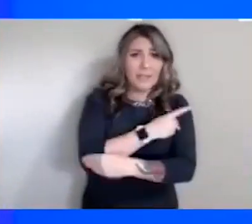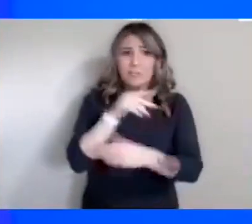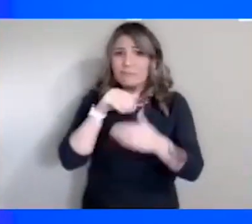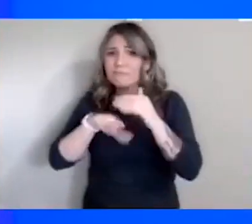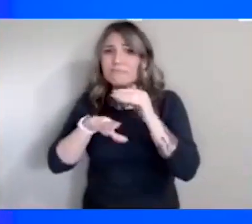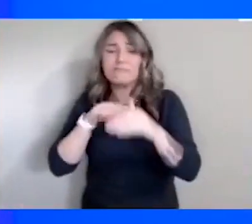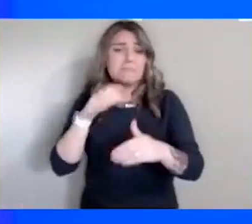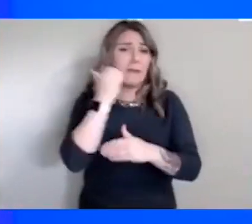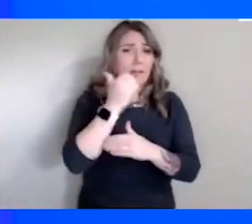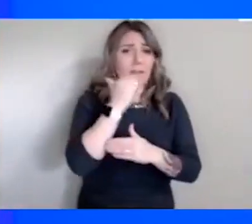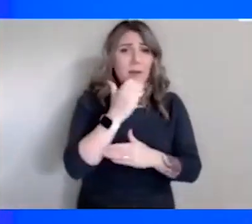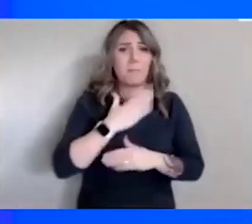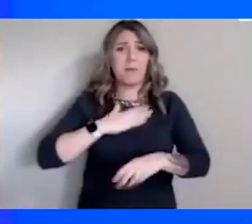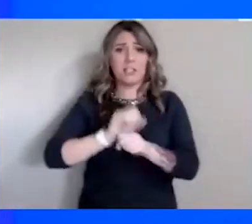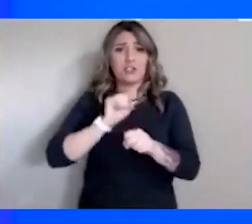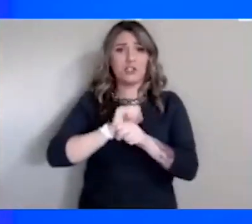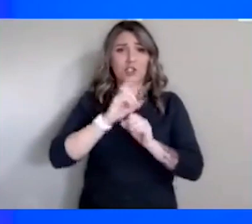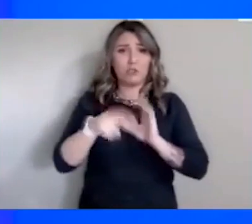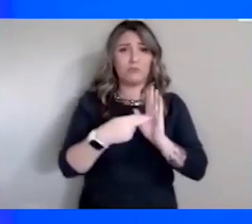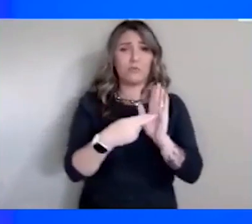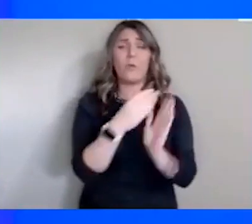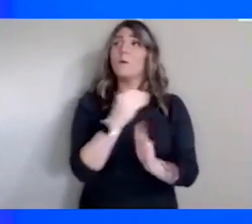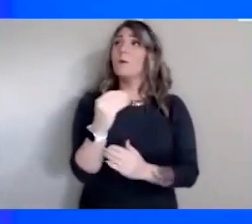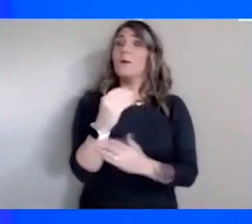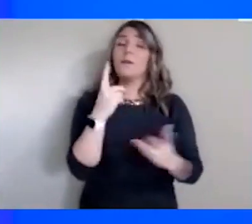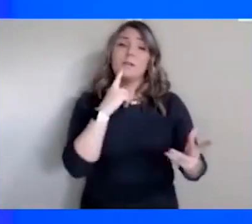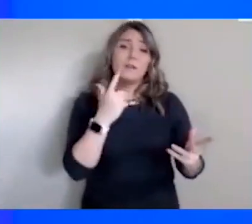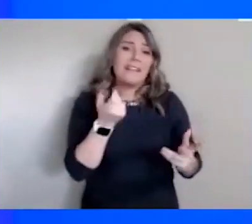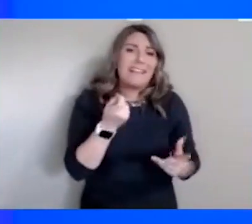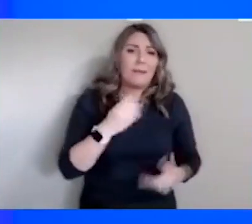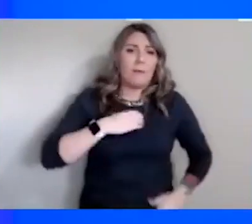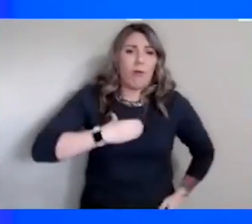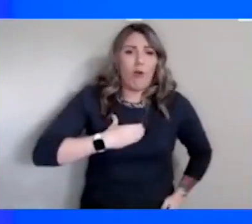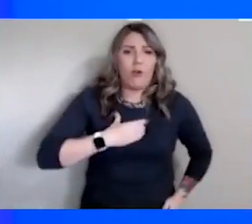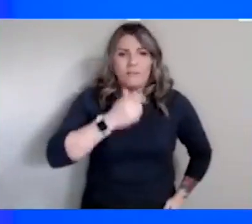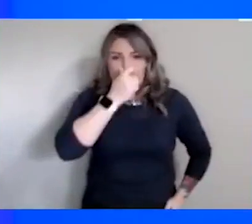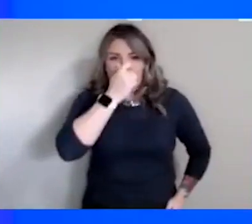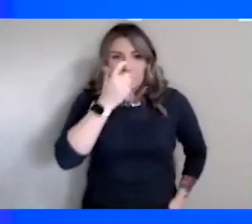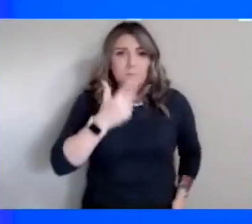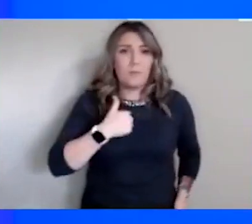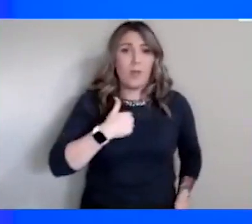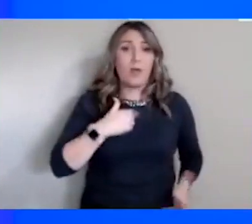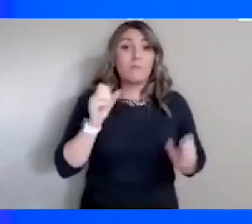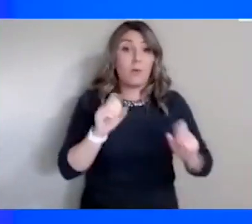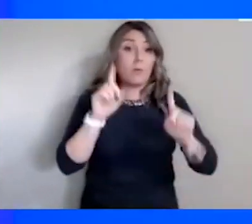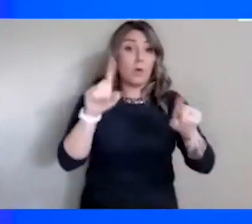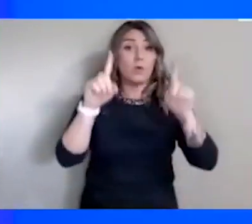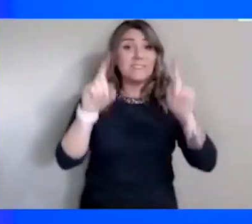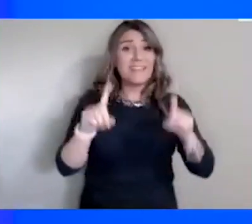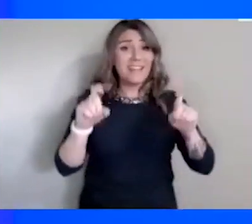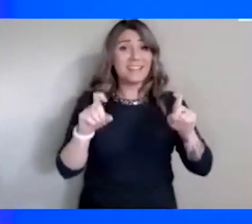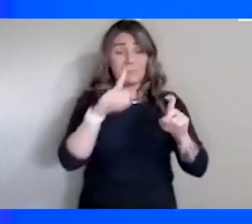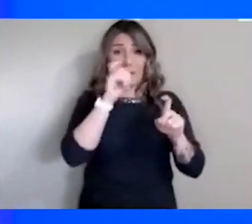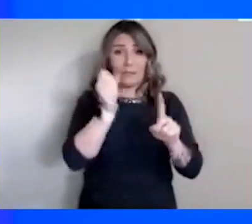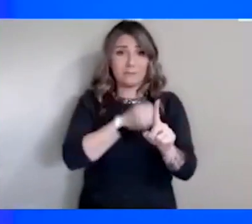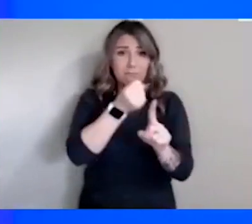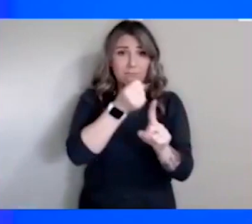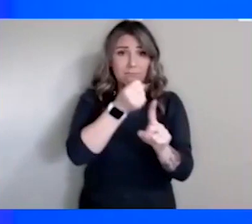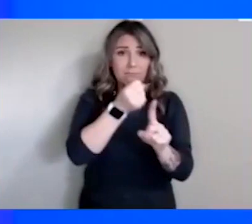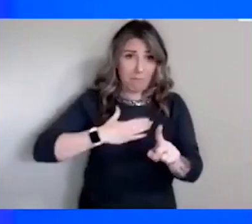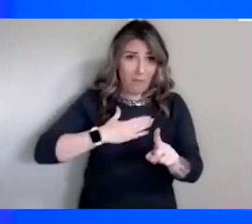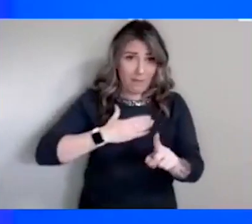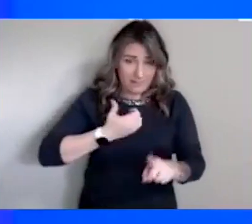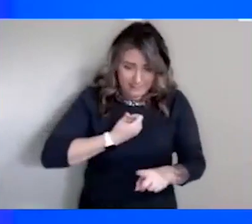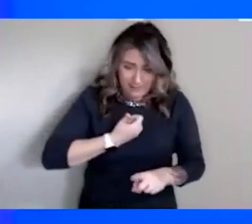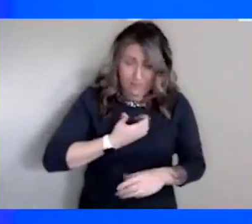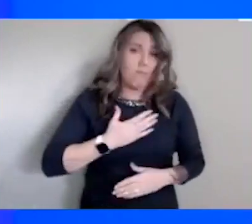job duties. If I have the slightest bit of cough or sniffle, I will probably go get tested because I know that impacts myself, my ability to